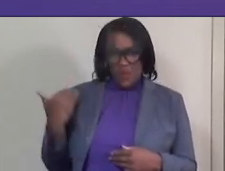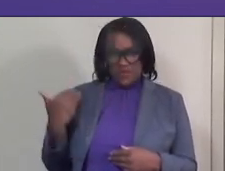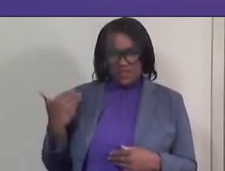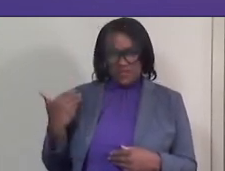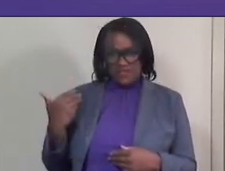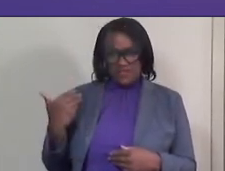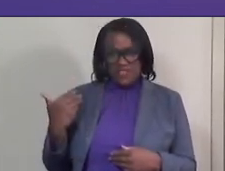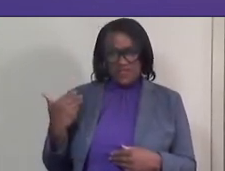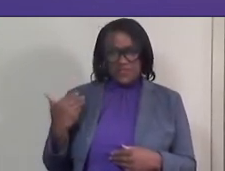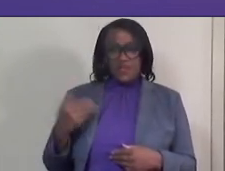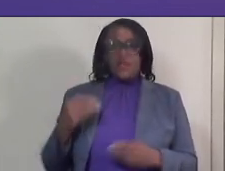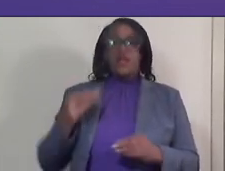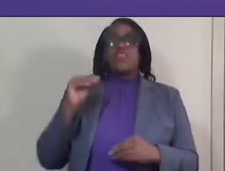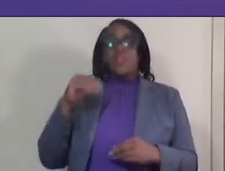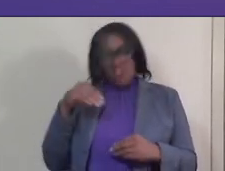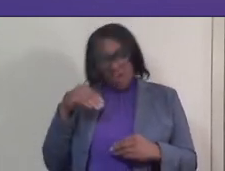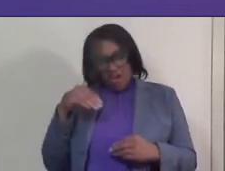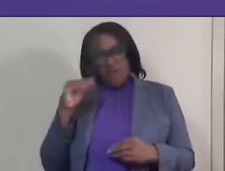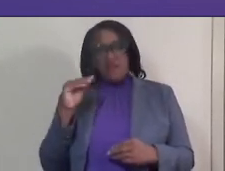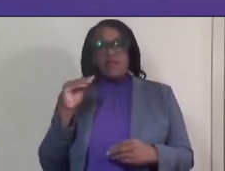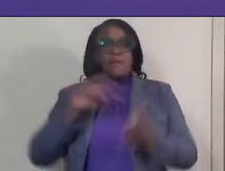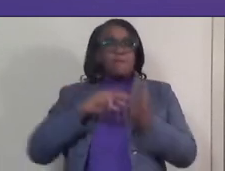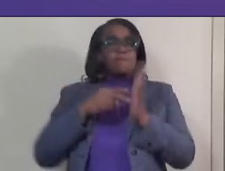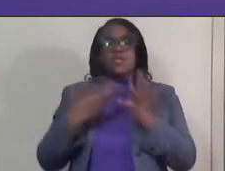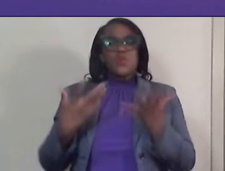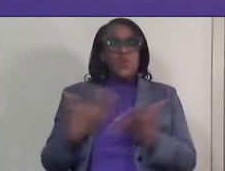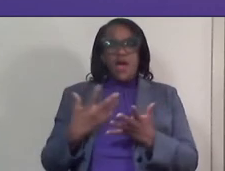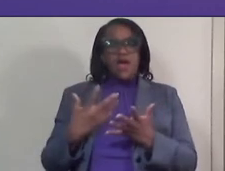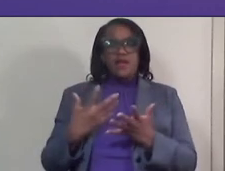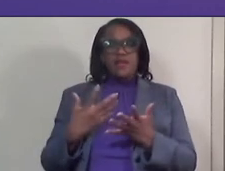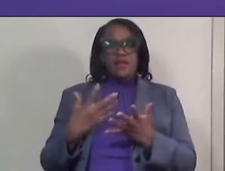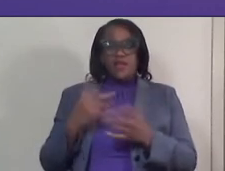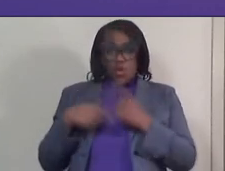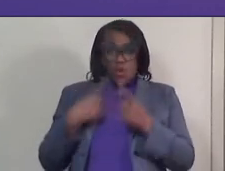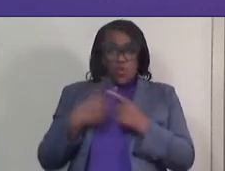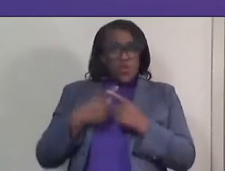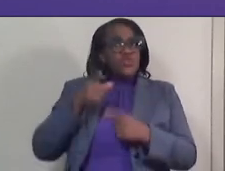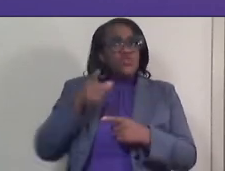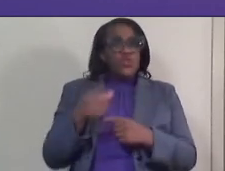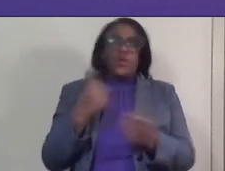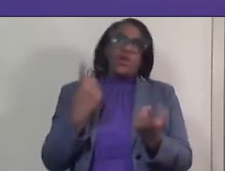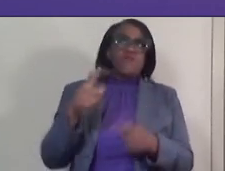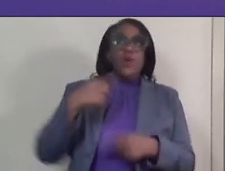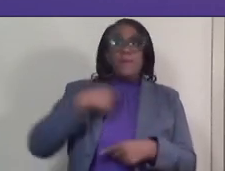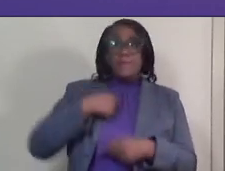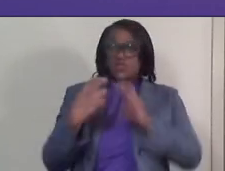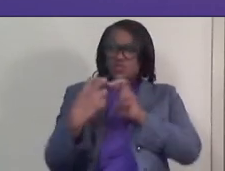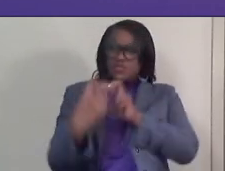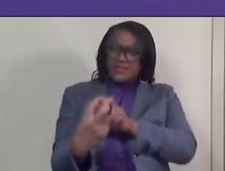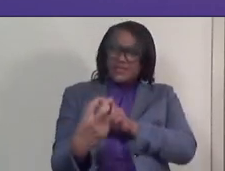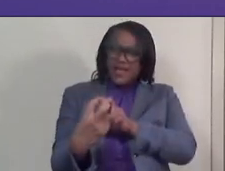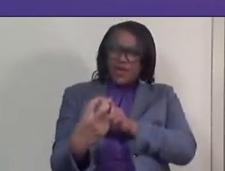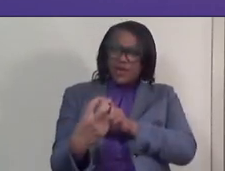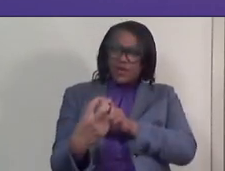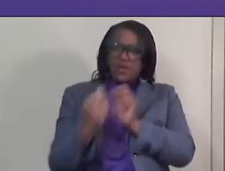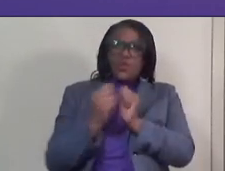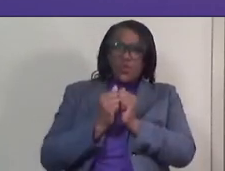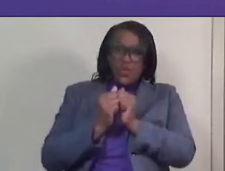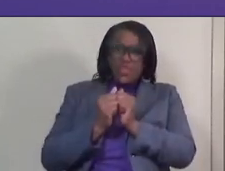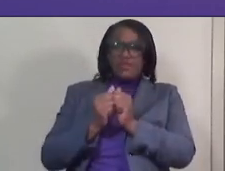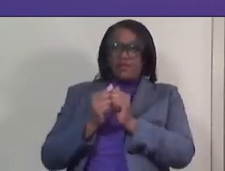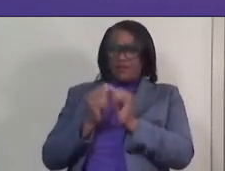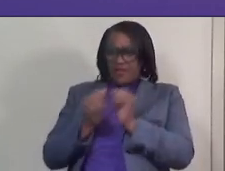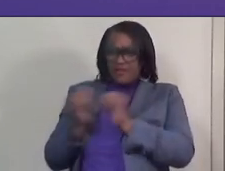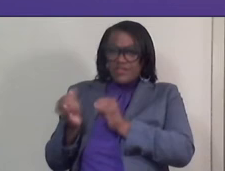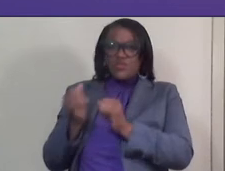the nod really came from the fact that when you just, for me to sit down with an individual or with